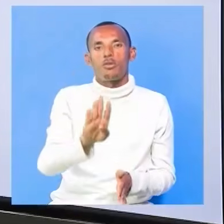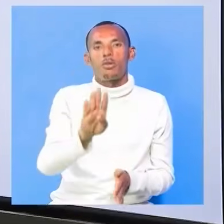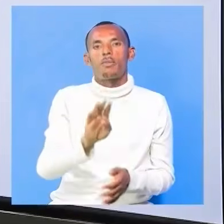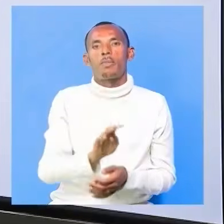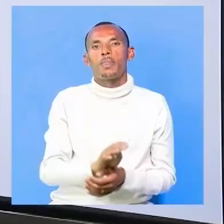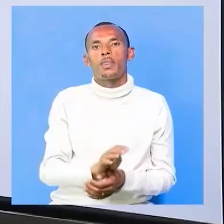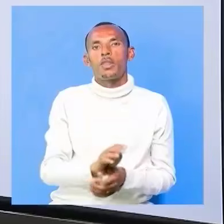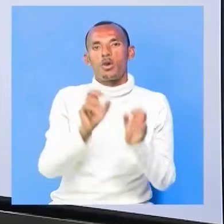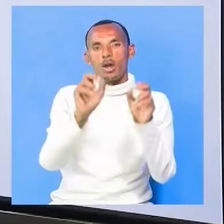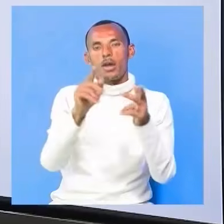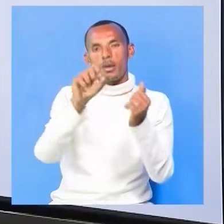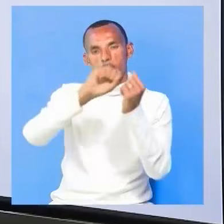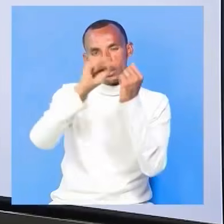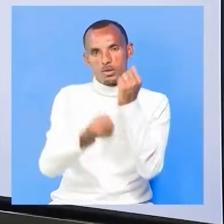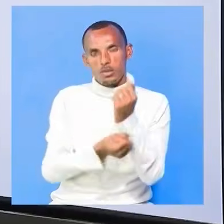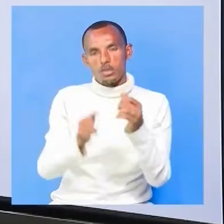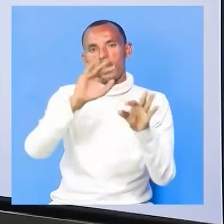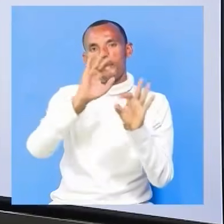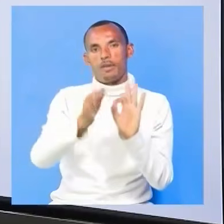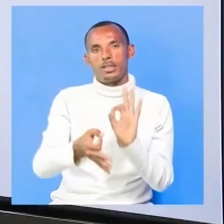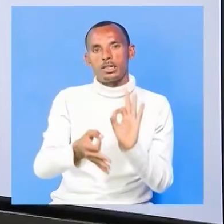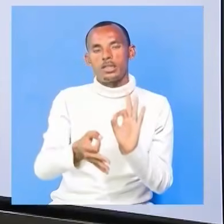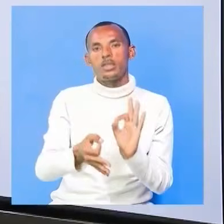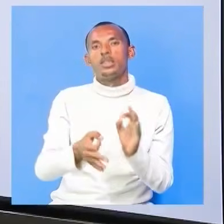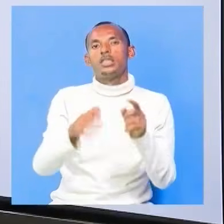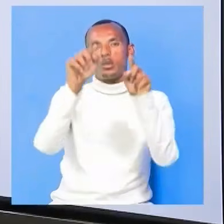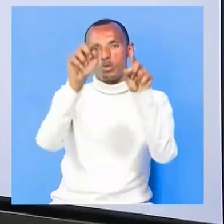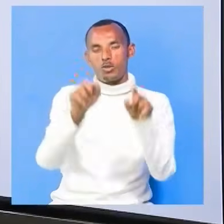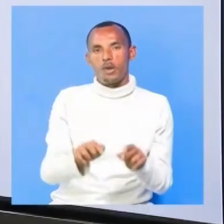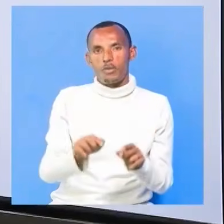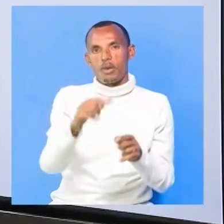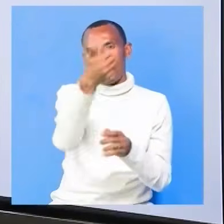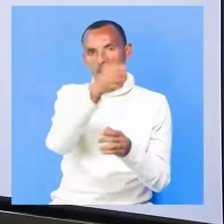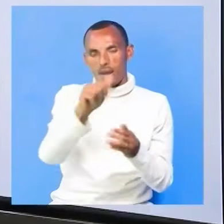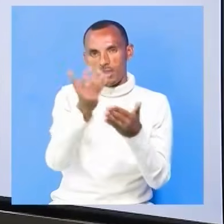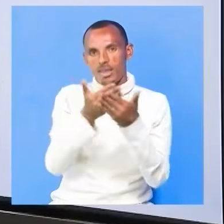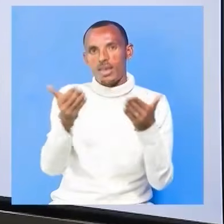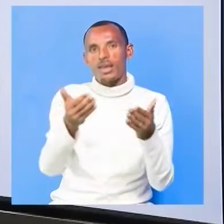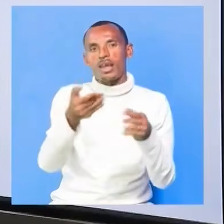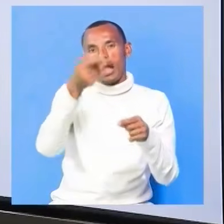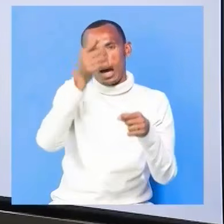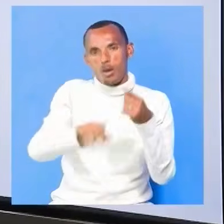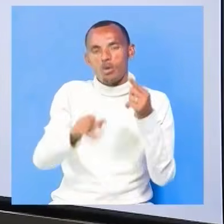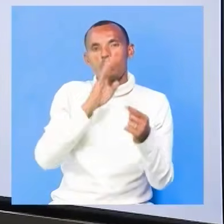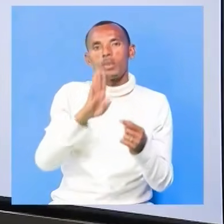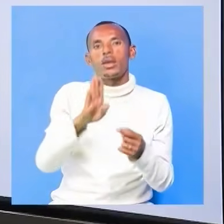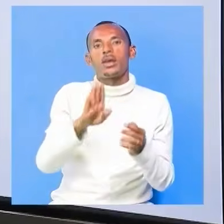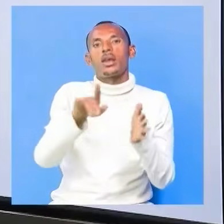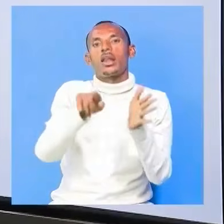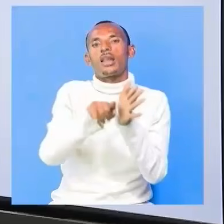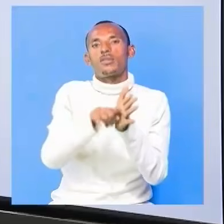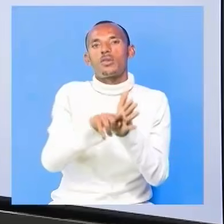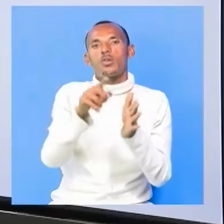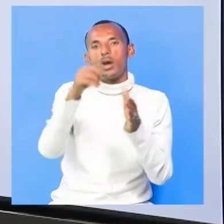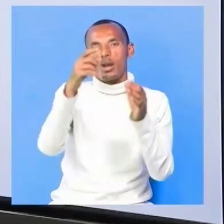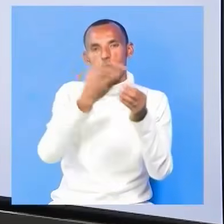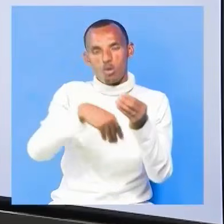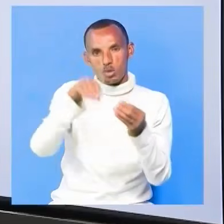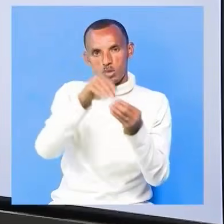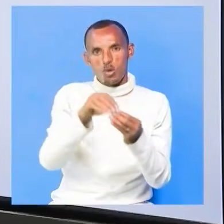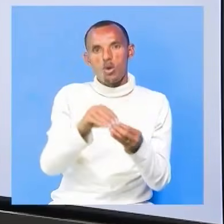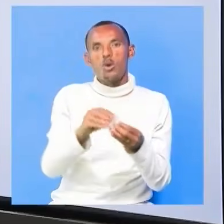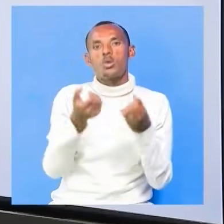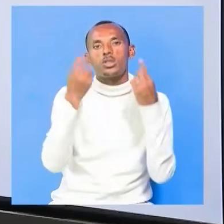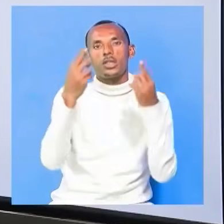4. Okay, based on the definition, absolute value of anything cannot be negative. And you can